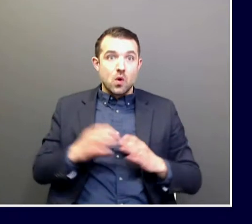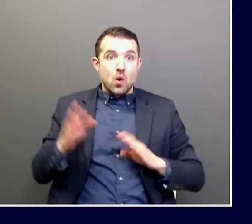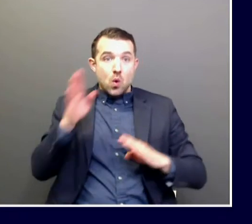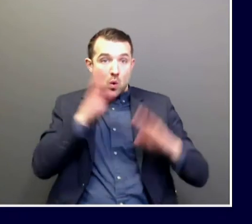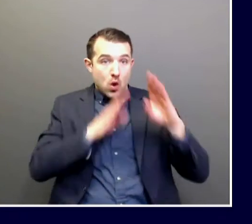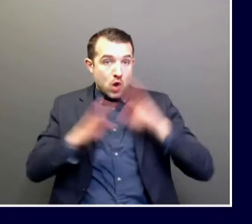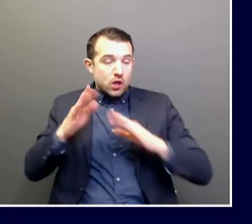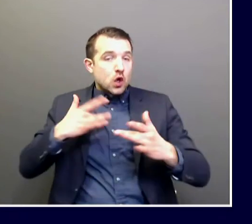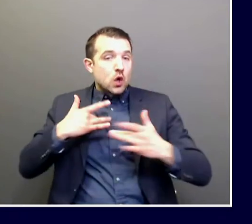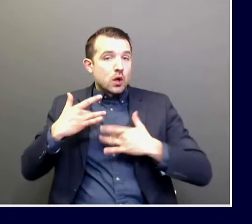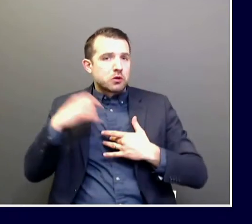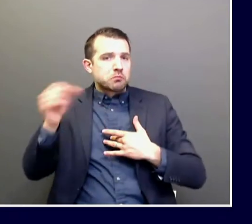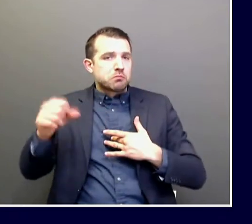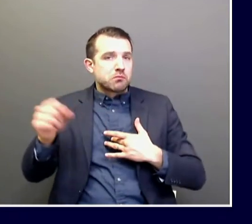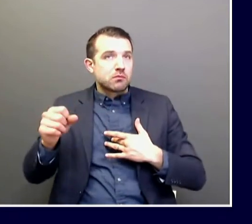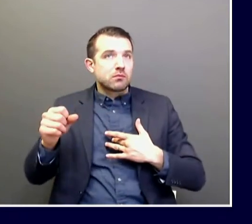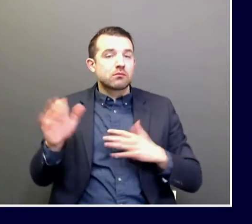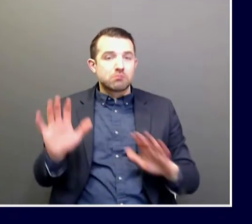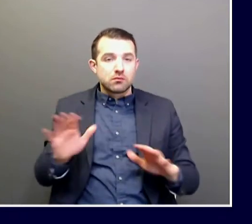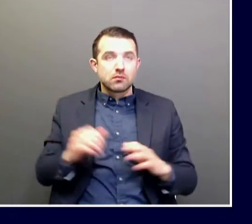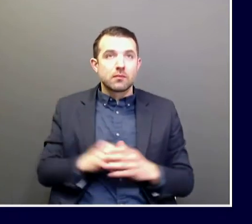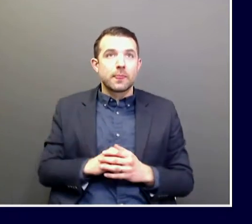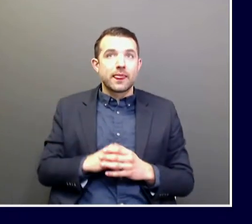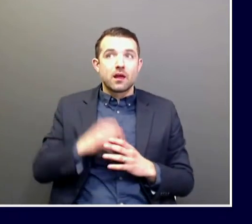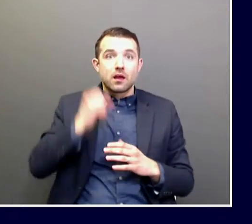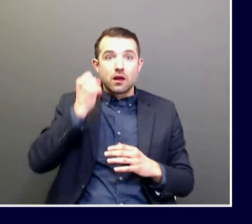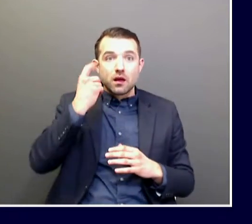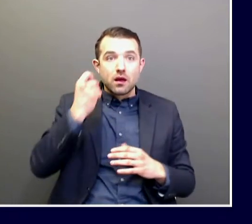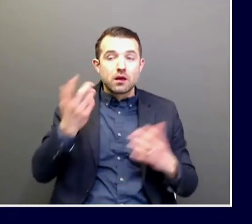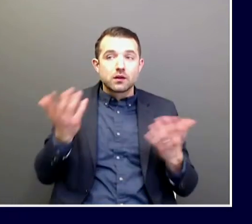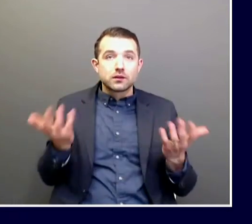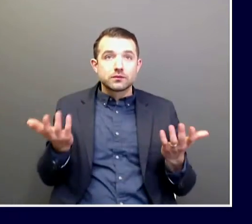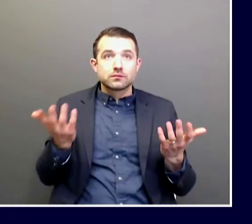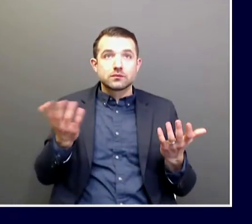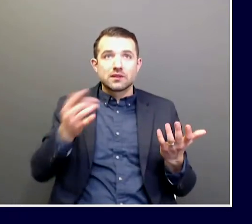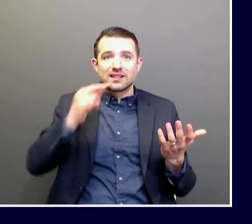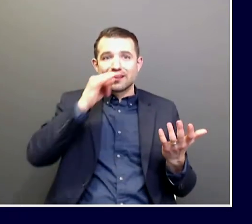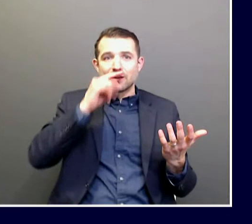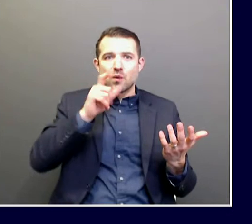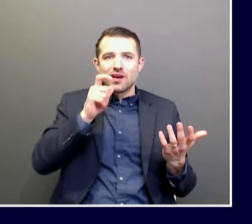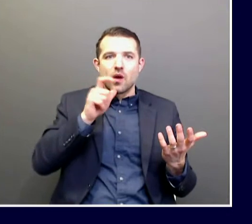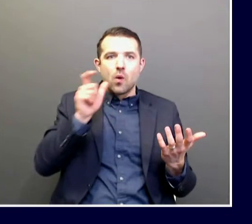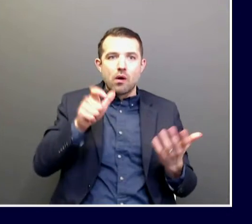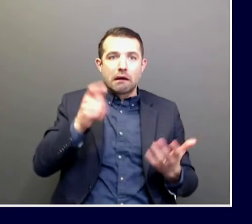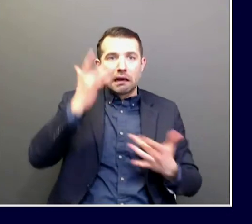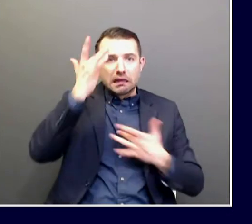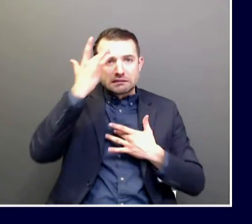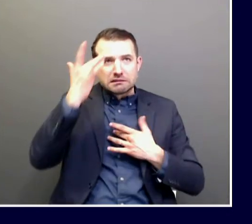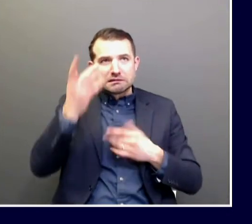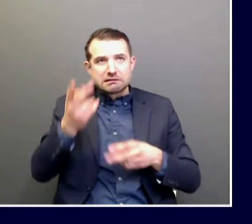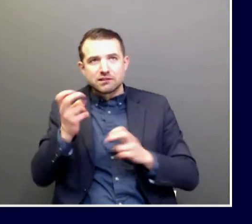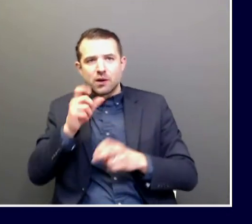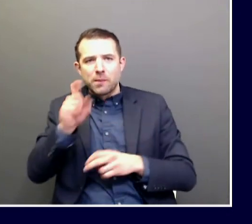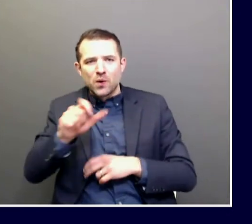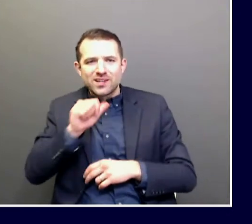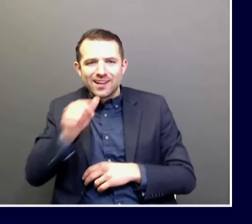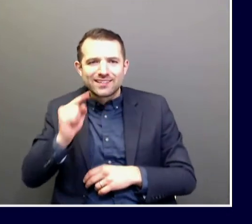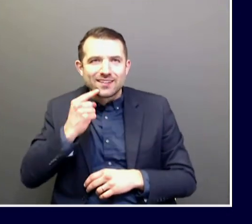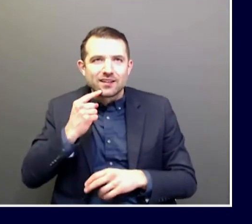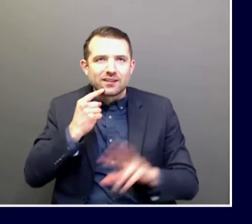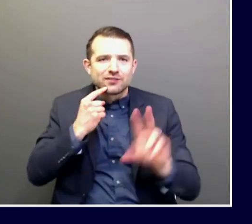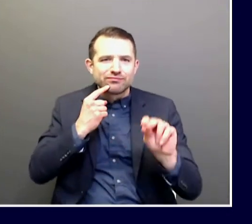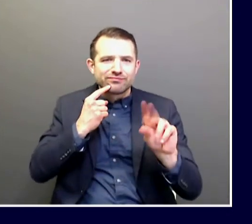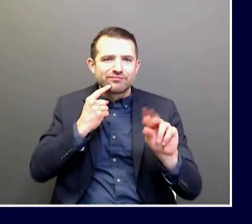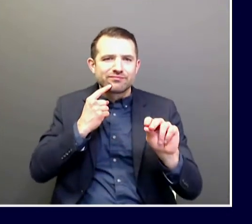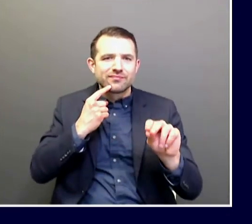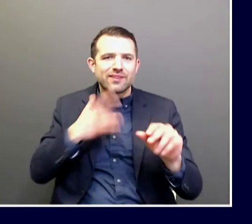sick. There's no question about that. Kids aren't supposed to get sick. They're not supposed to have severe outcomes. But we